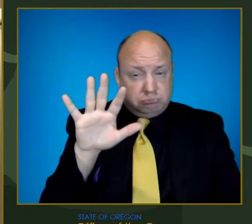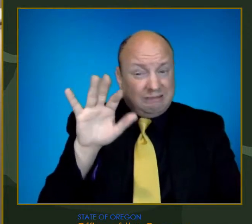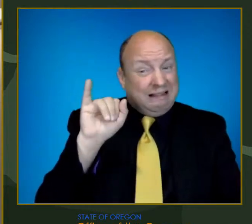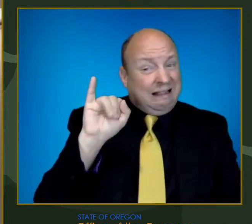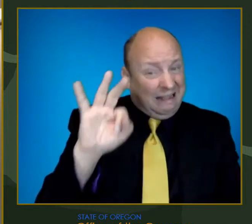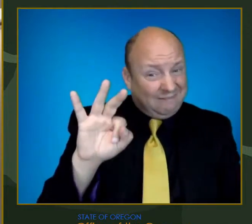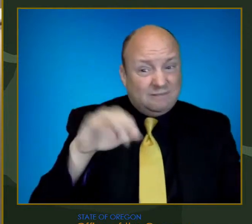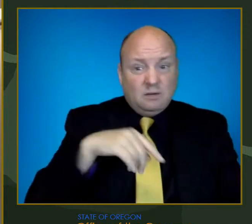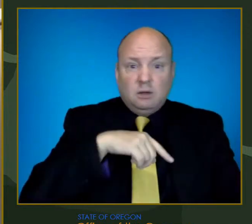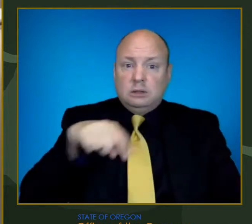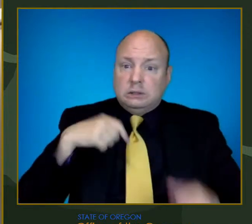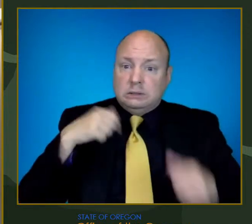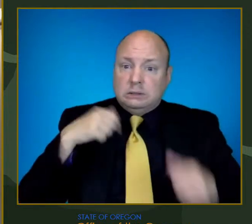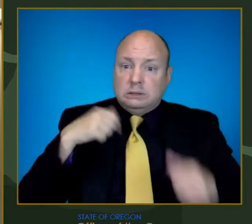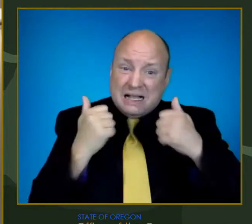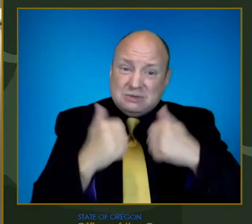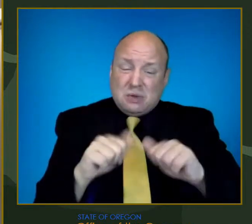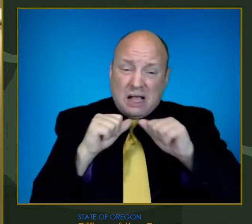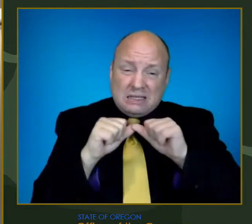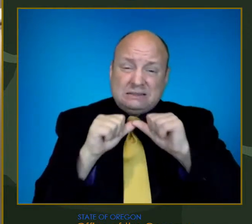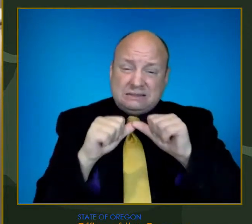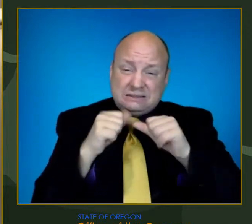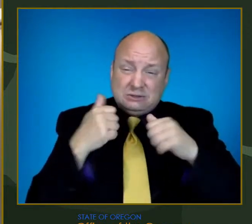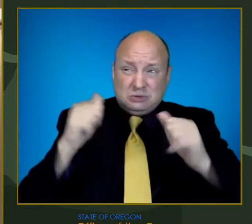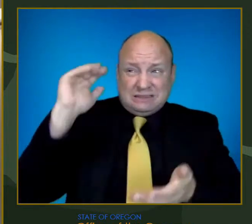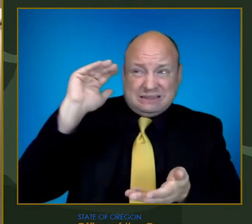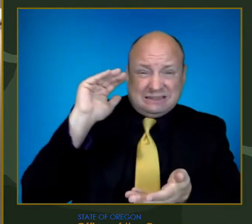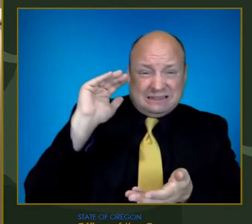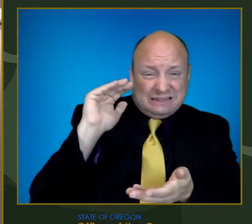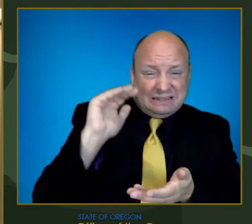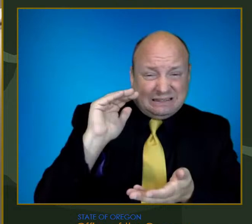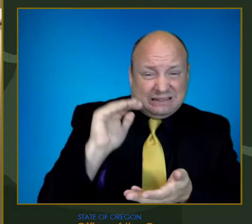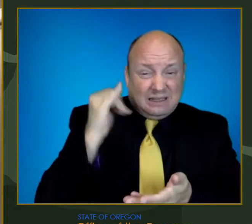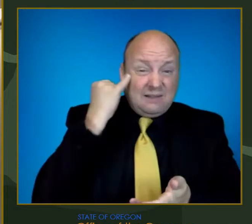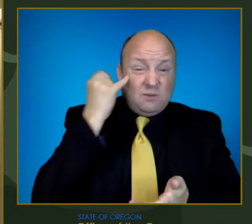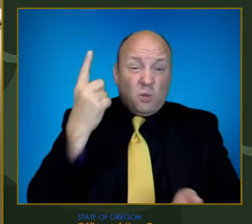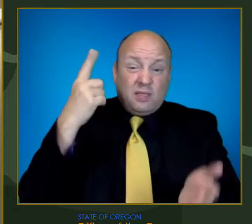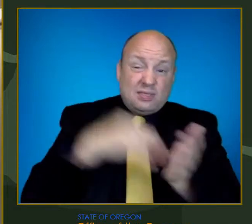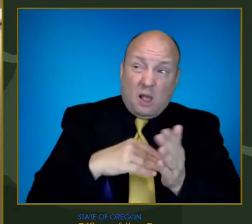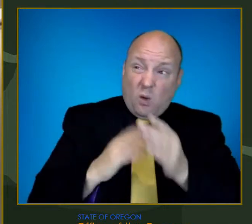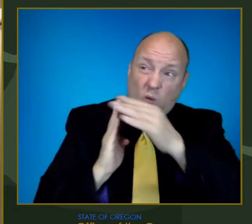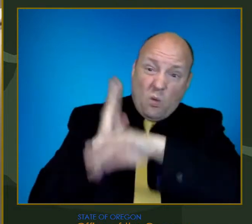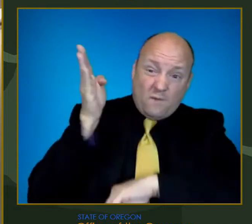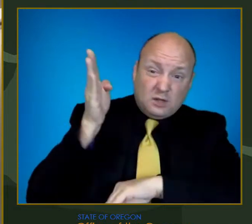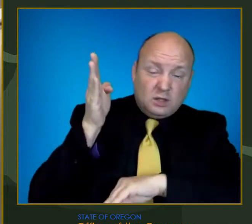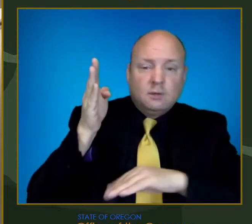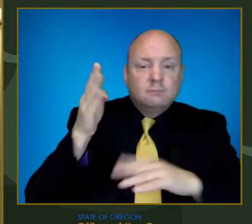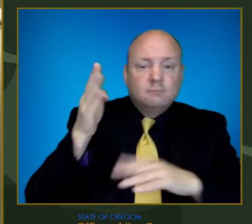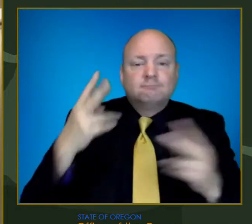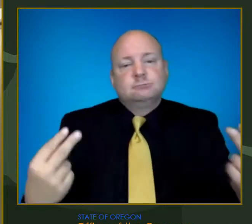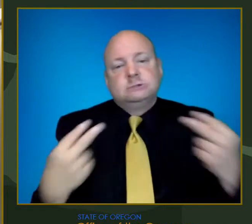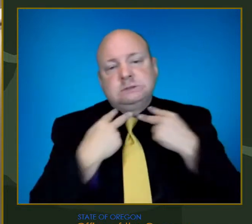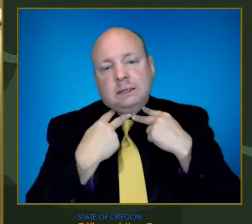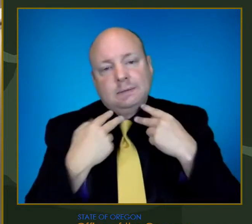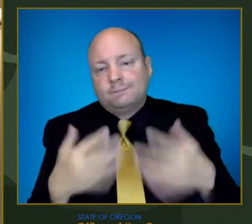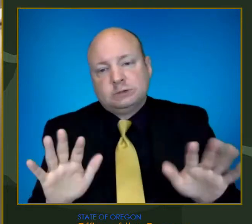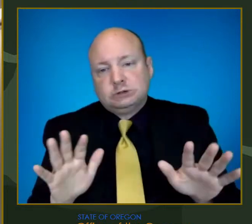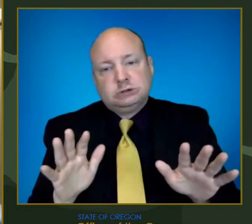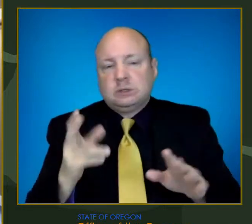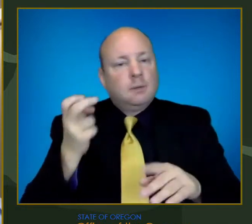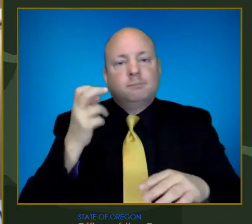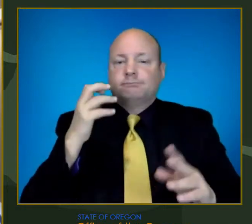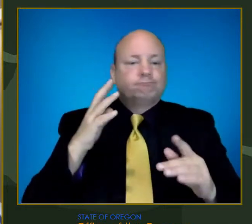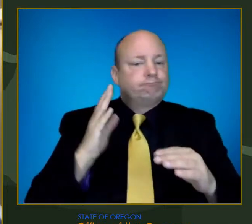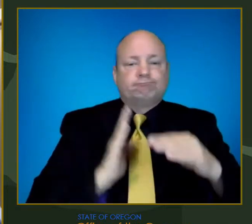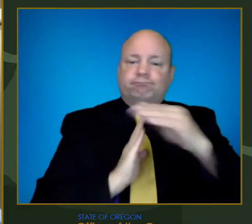disease. So if that happens, we will exceed the number of hospital beds in this state by a number of 400 or so. And again, as you've heard, these